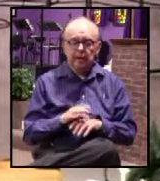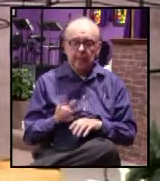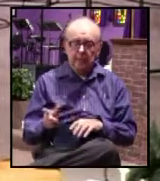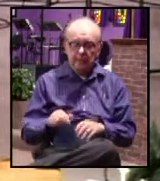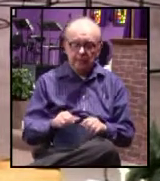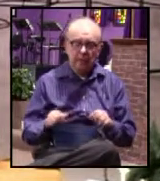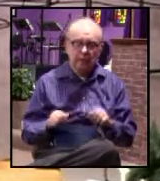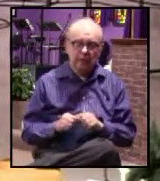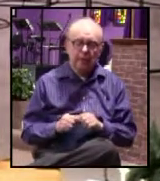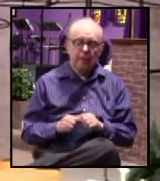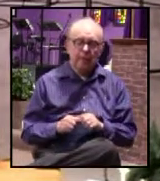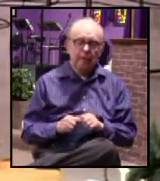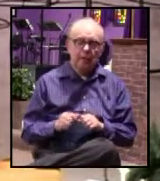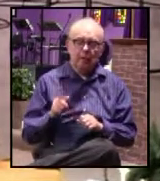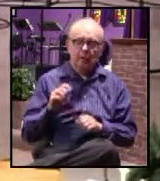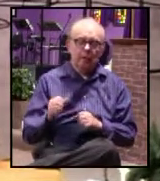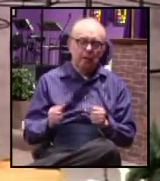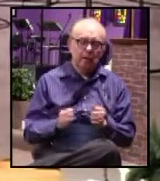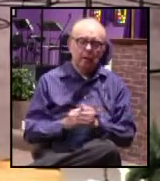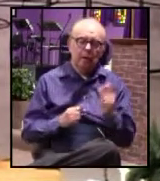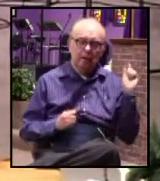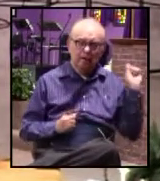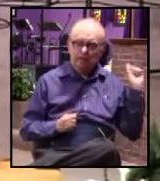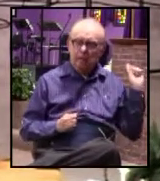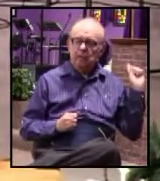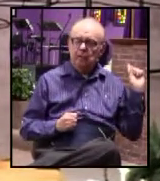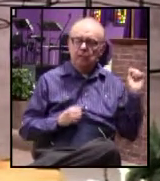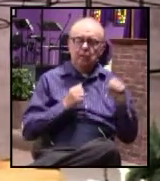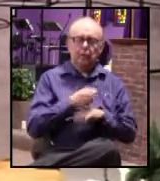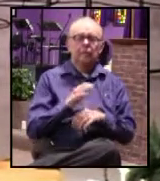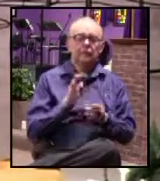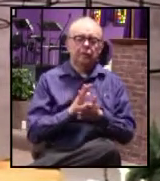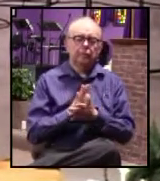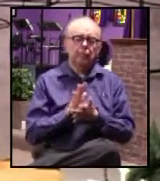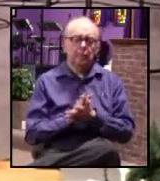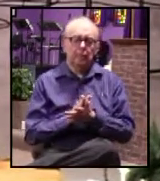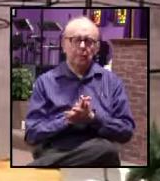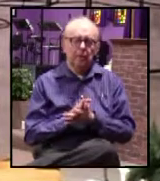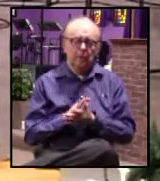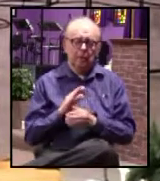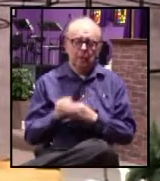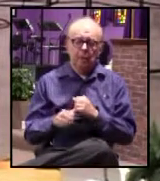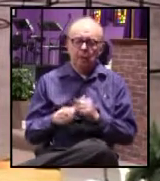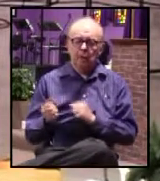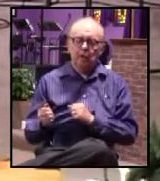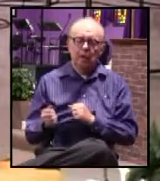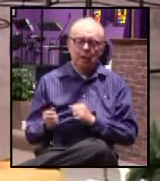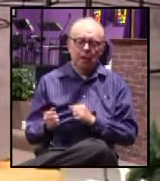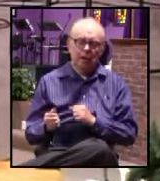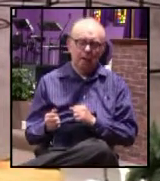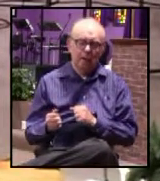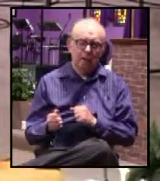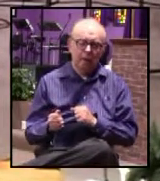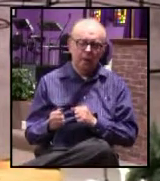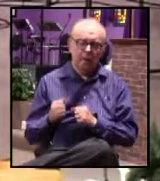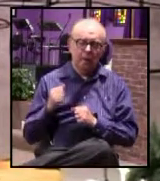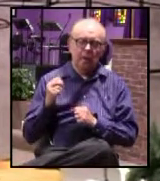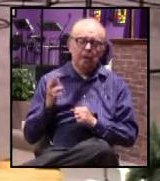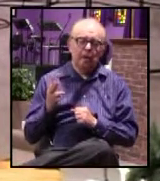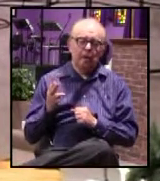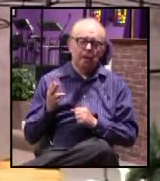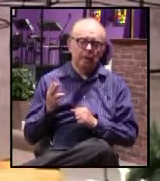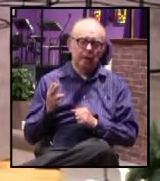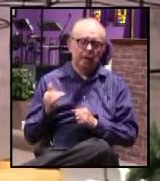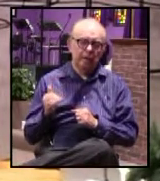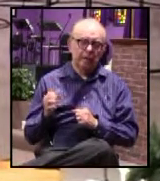area. One is right behind us here, Mayfield, which is right across from the school. And then there's another one, I believe, that is a Hispanic church or